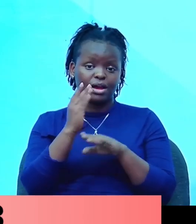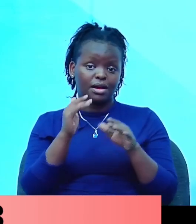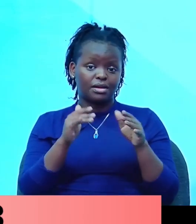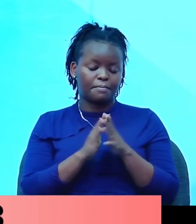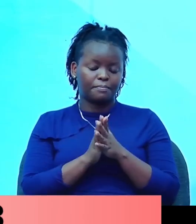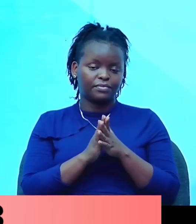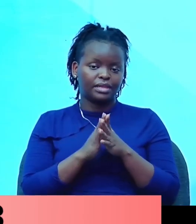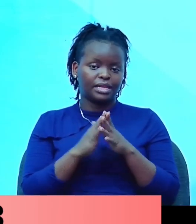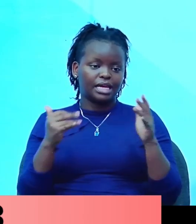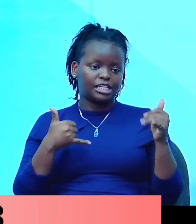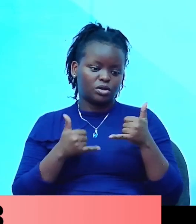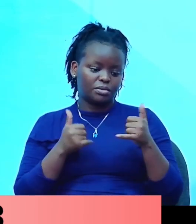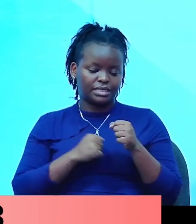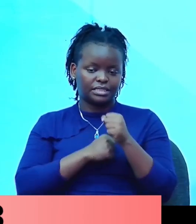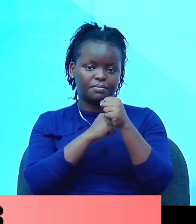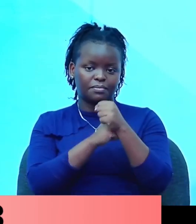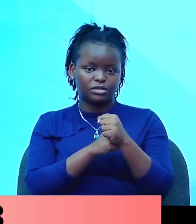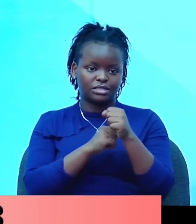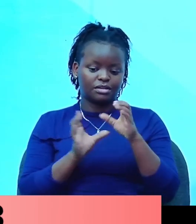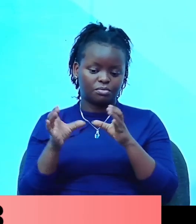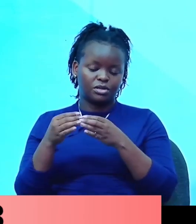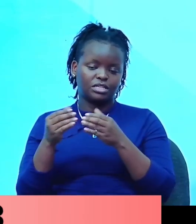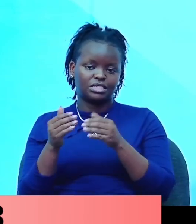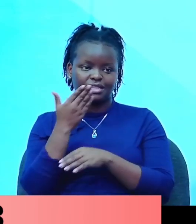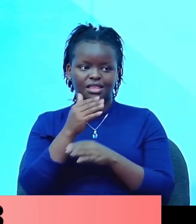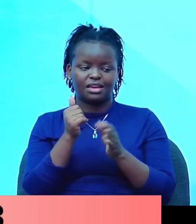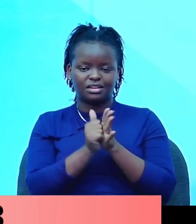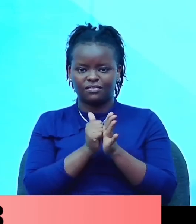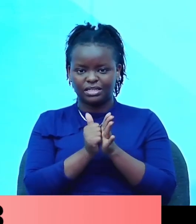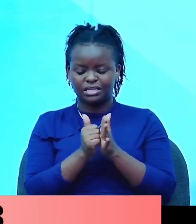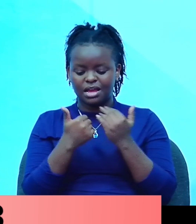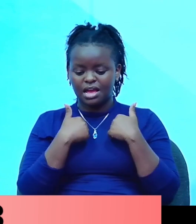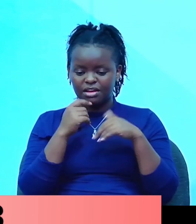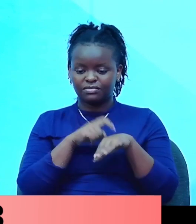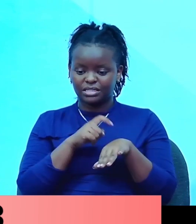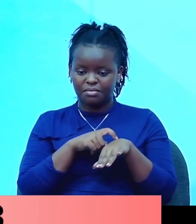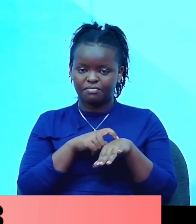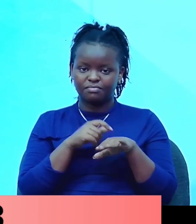it supports the community in Revvvisha. I remember there was a time the rally was actually